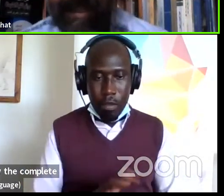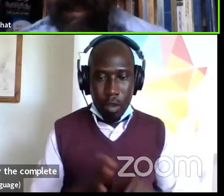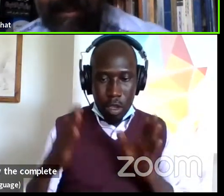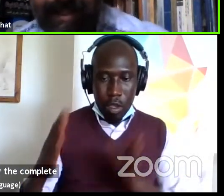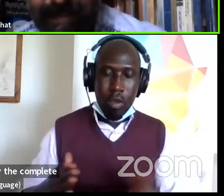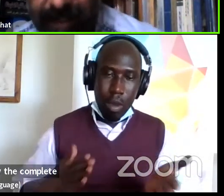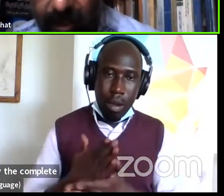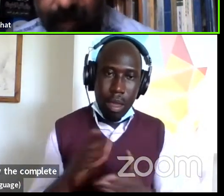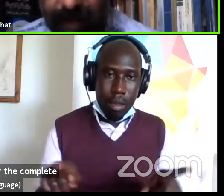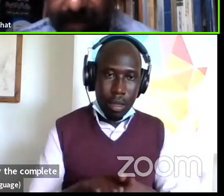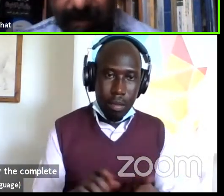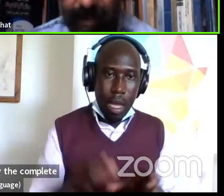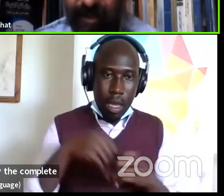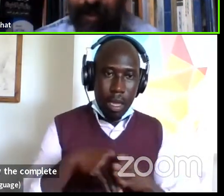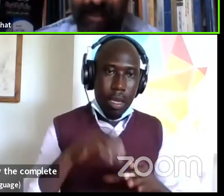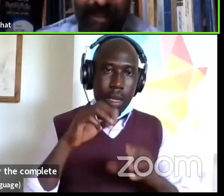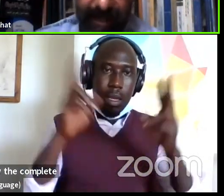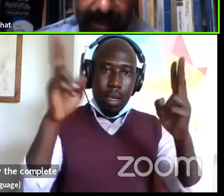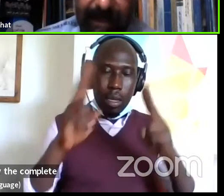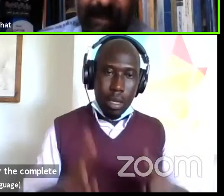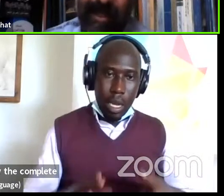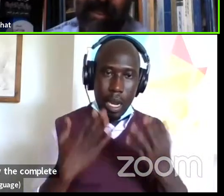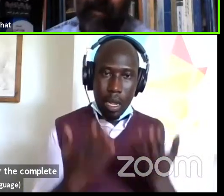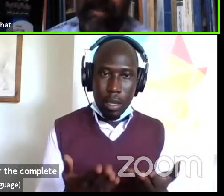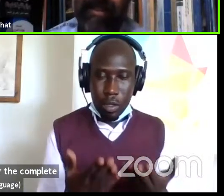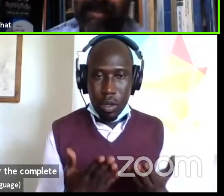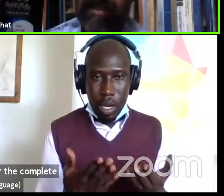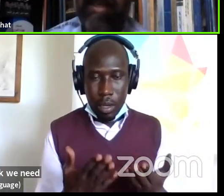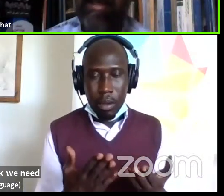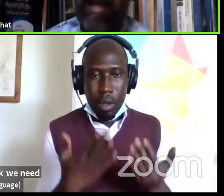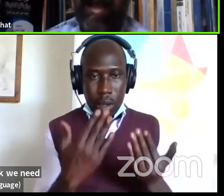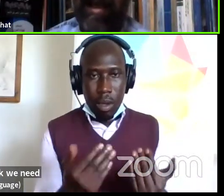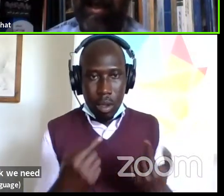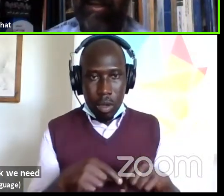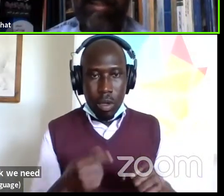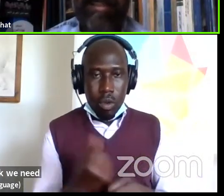in the international human rights instrument. So I think we need to.